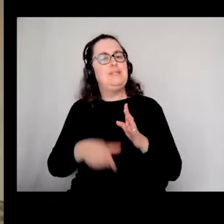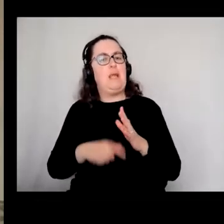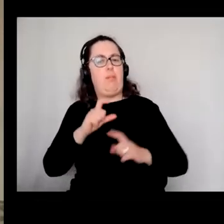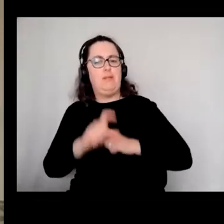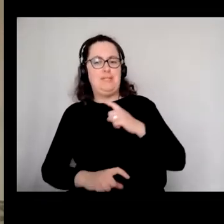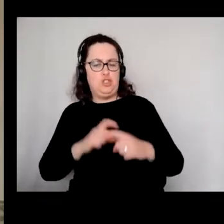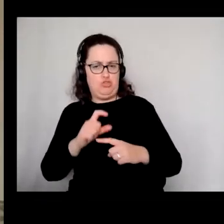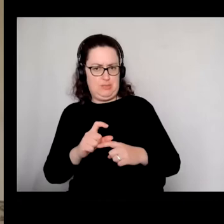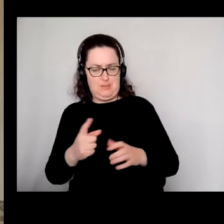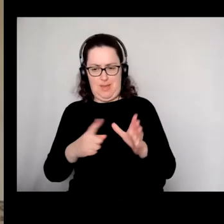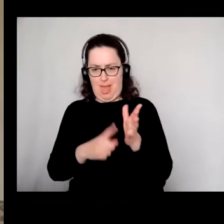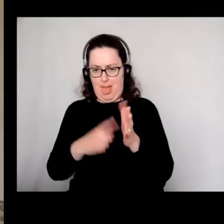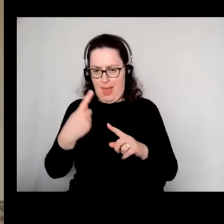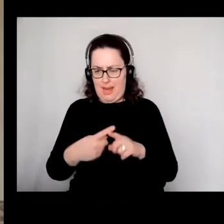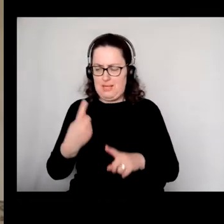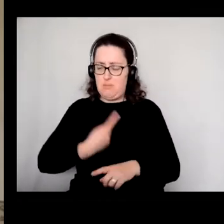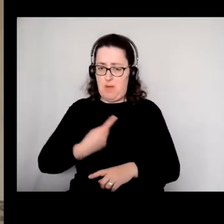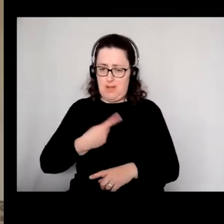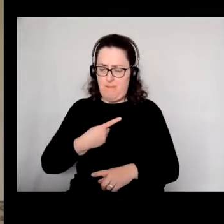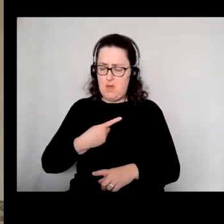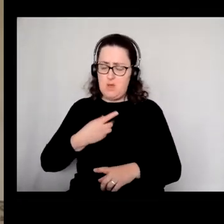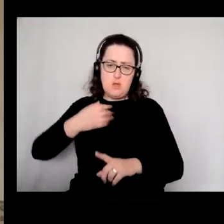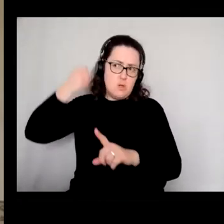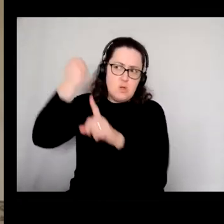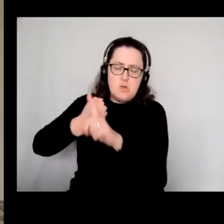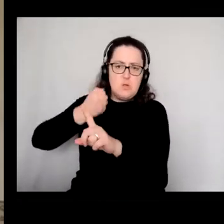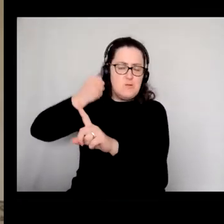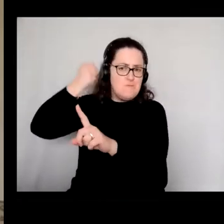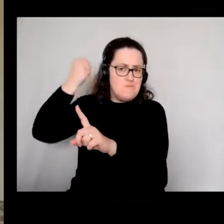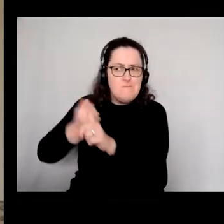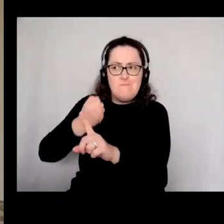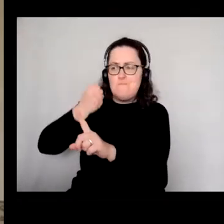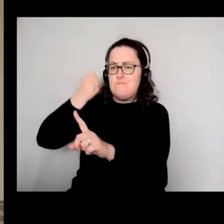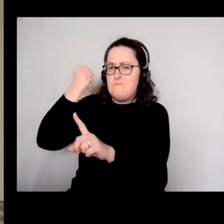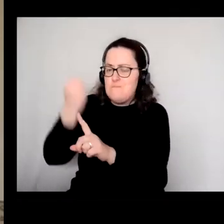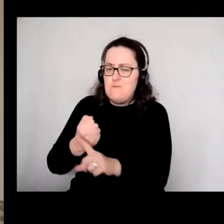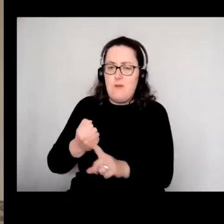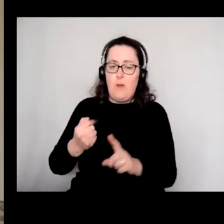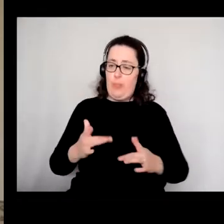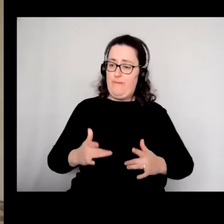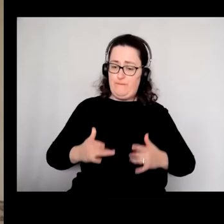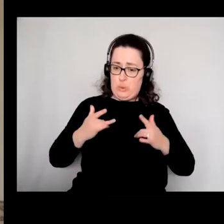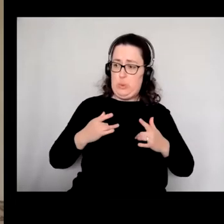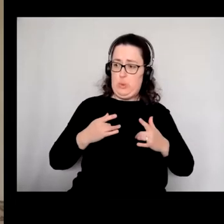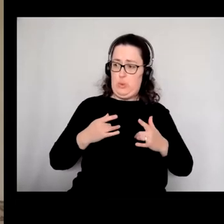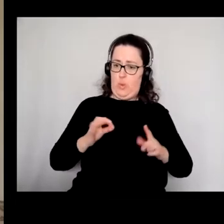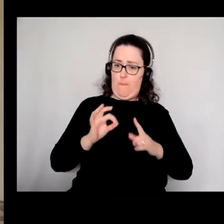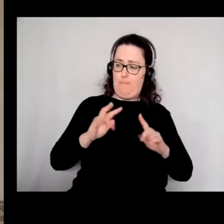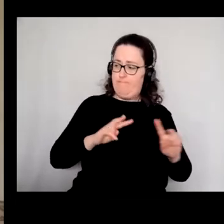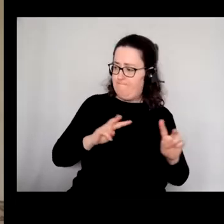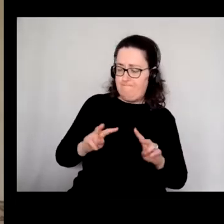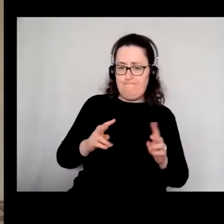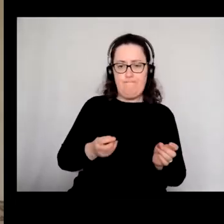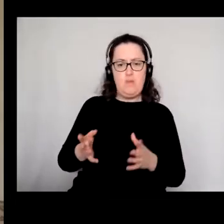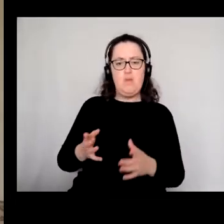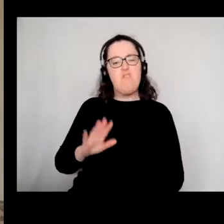which Alex and I worked on at the BBC, we had to fight and fight and fight to get disabled's point of view across. And those days they would